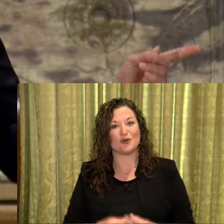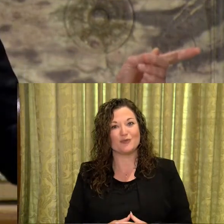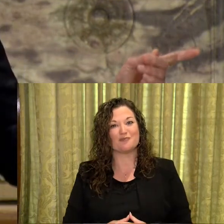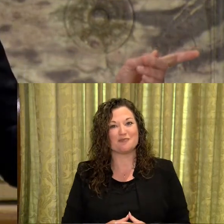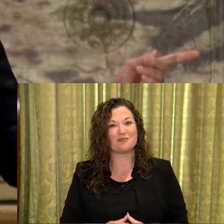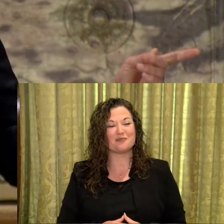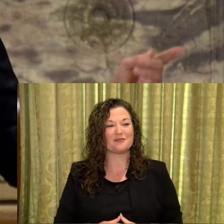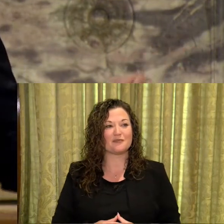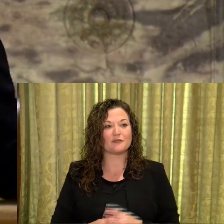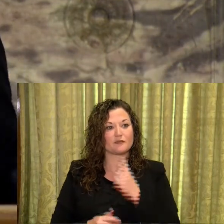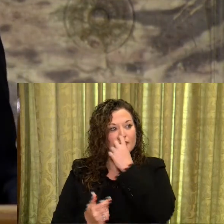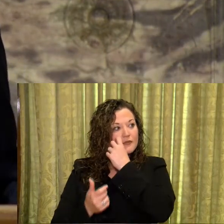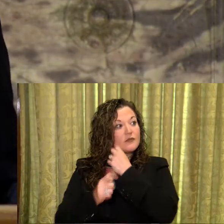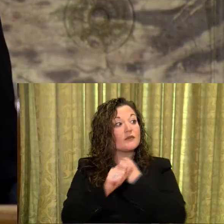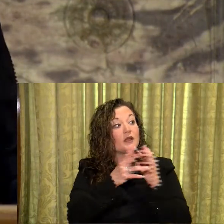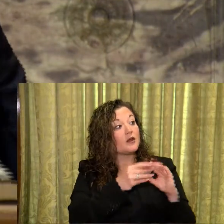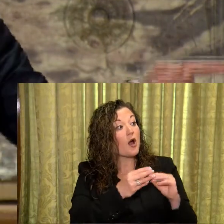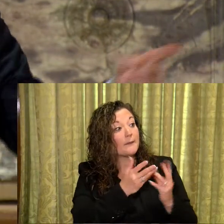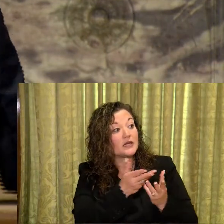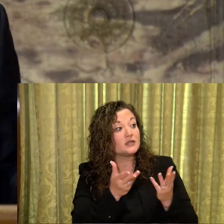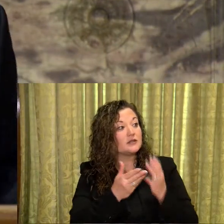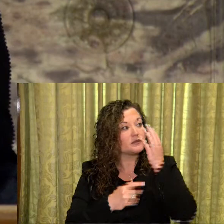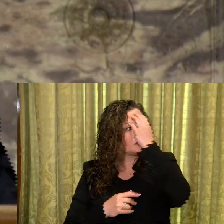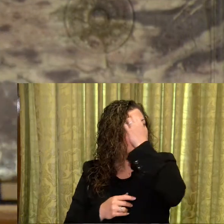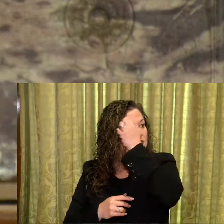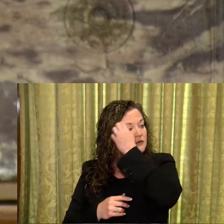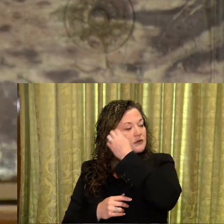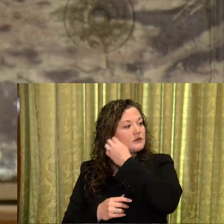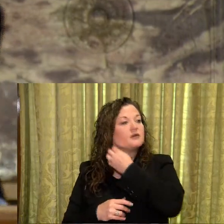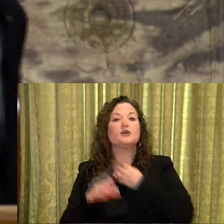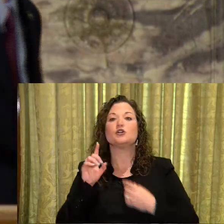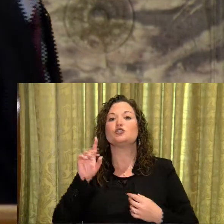camps. Do you all have any comment on that, or aware of that, Dr. Romero?